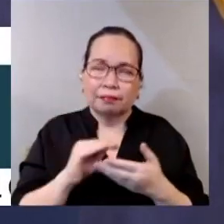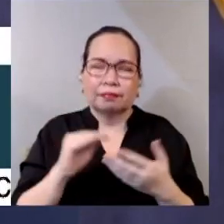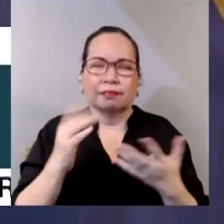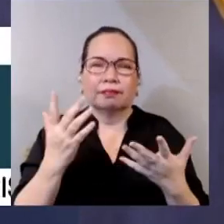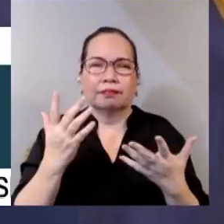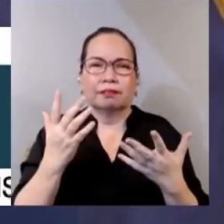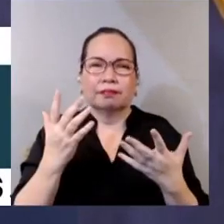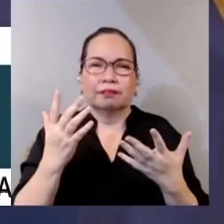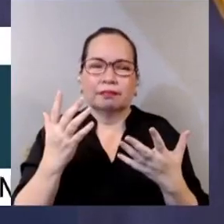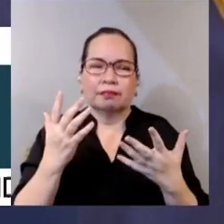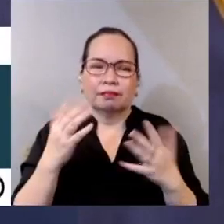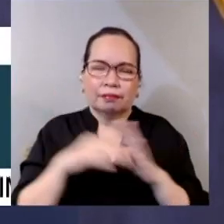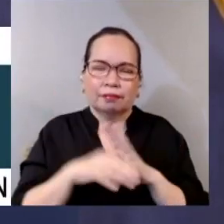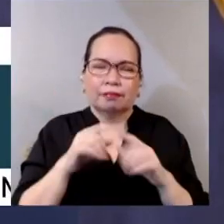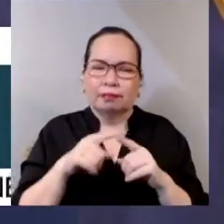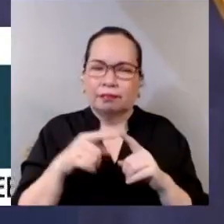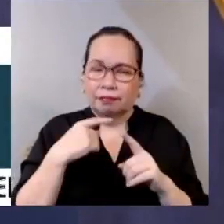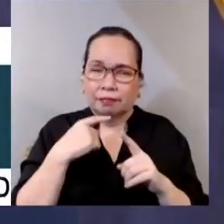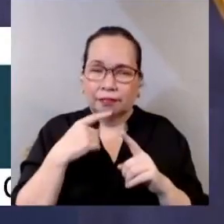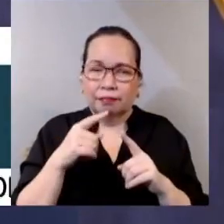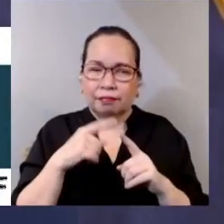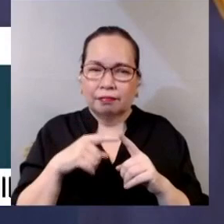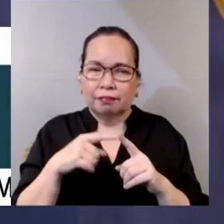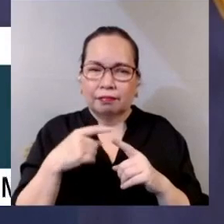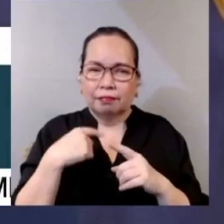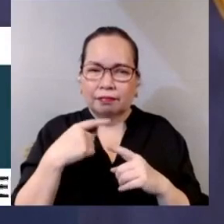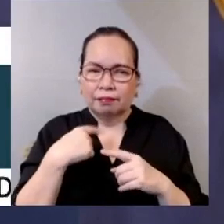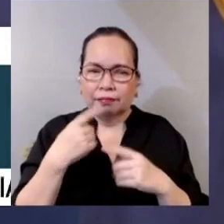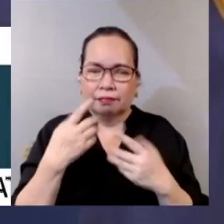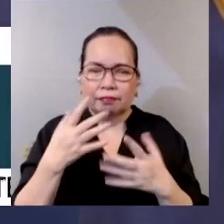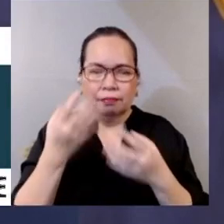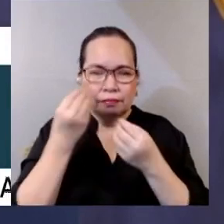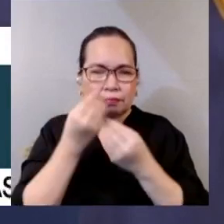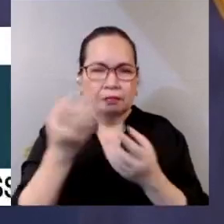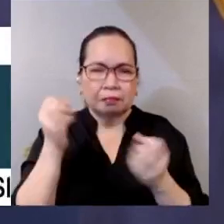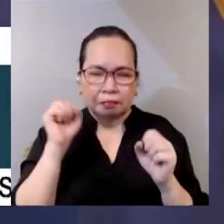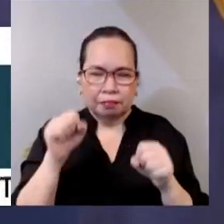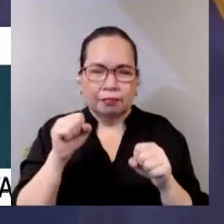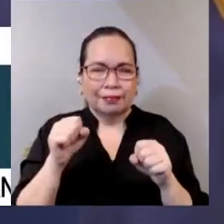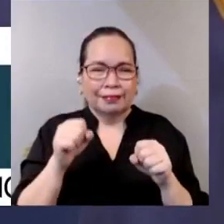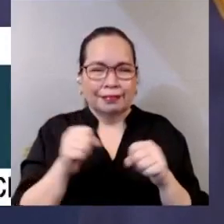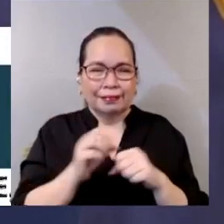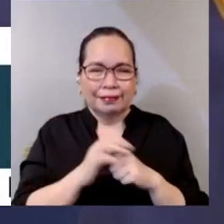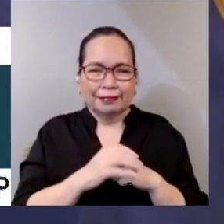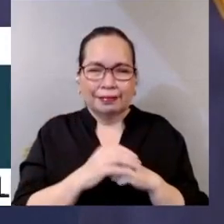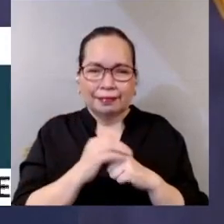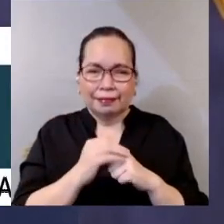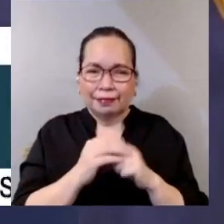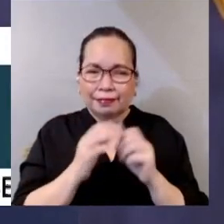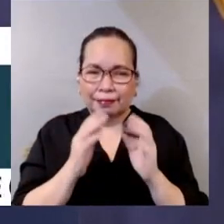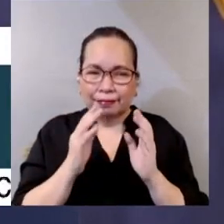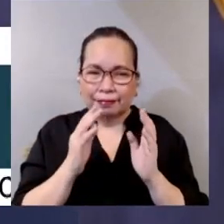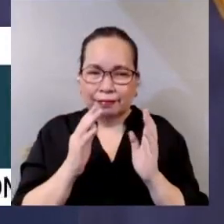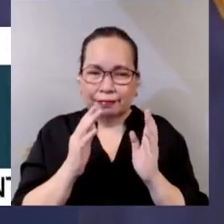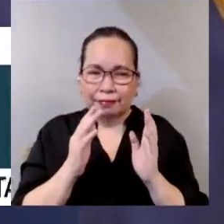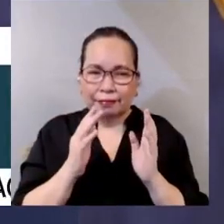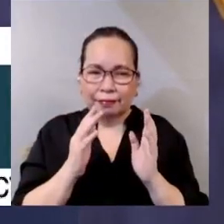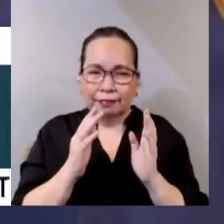thought that, and I've said that since we lifted off. It's also possible that the path is narrowed and it's widened,